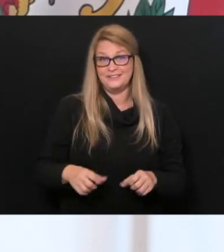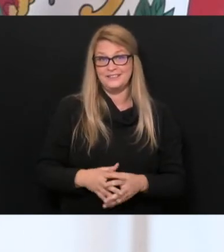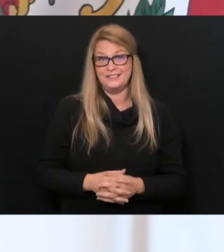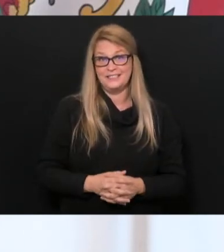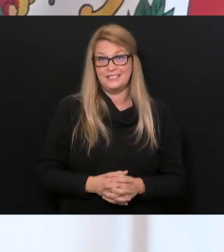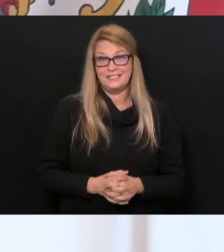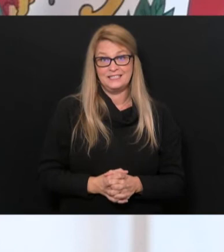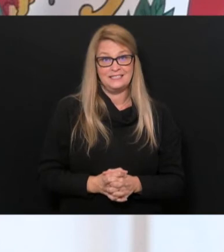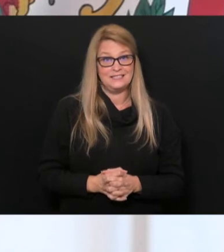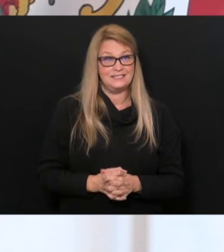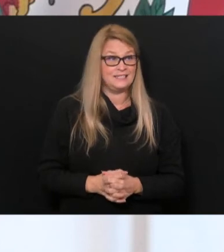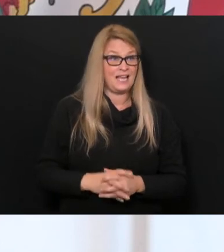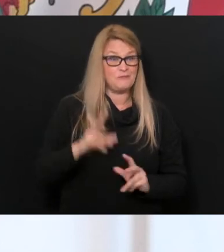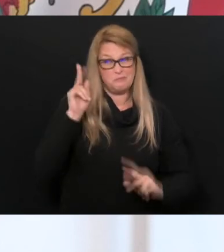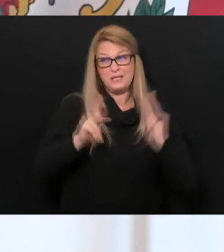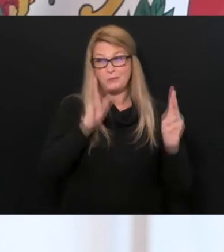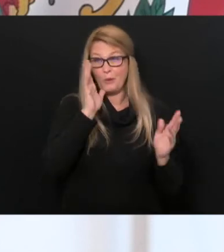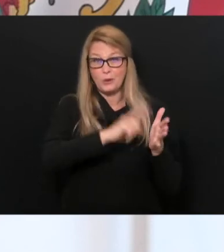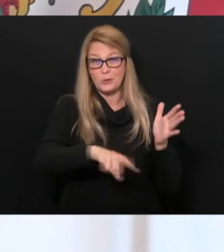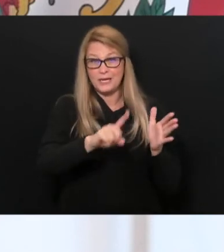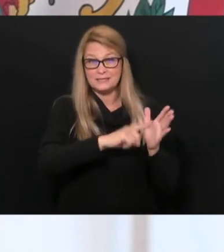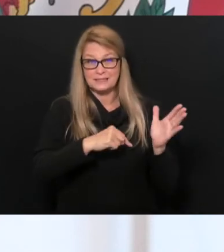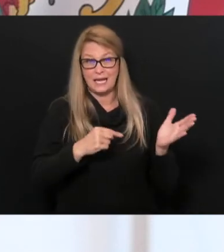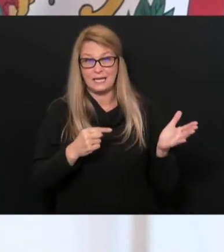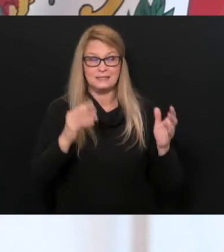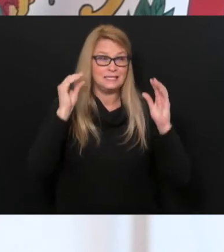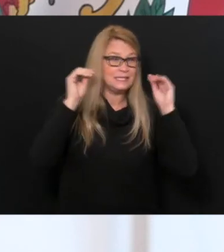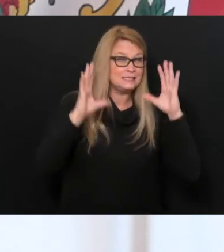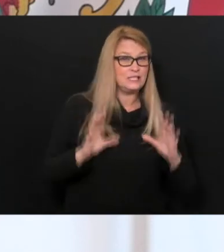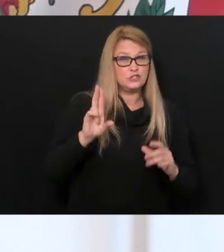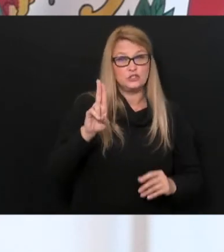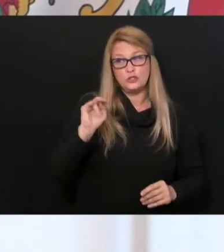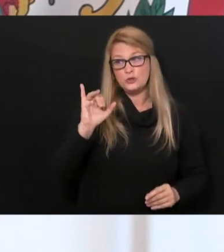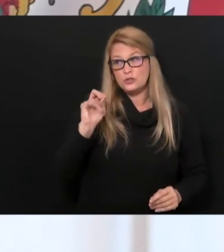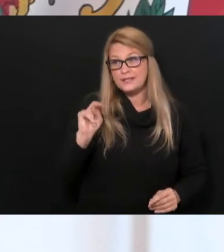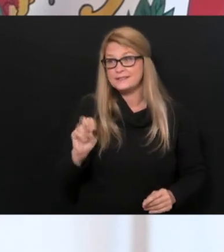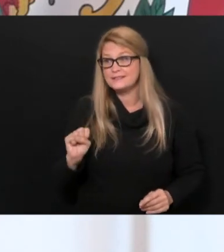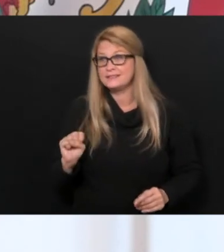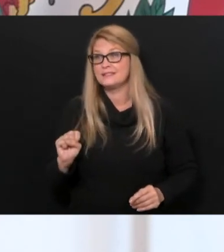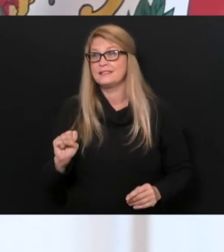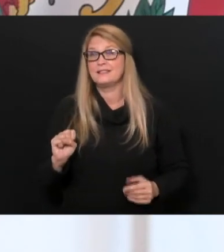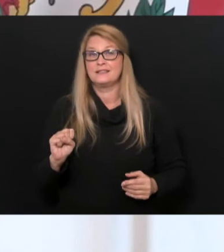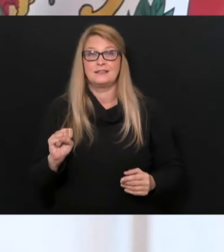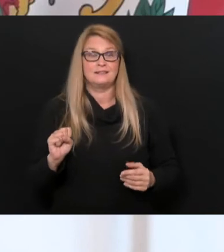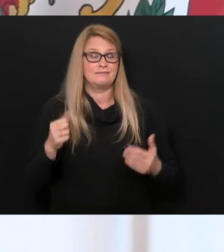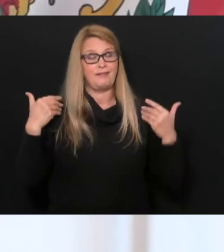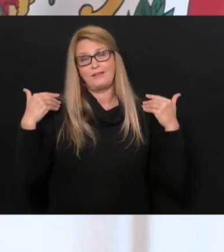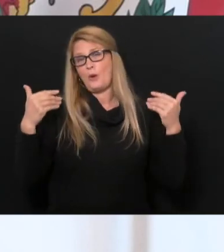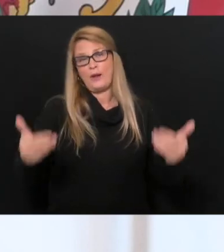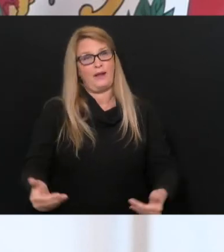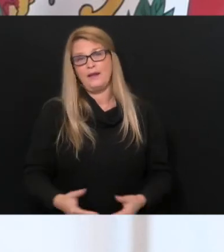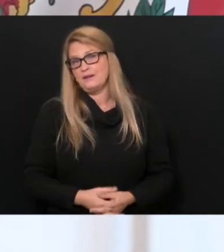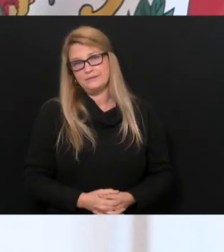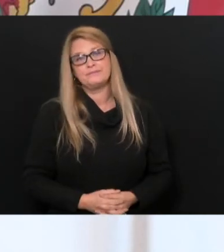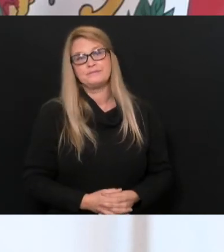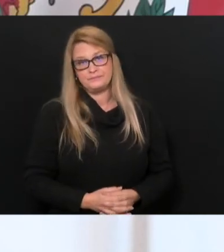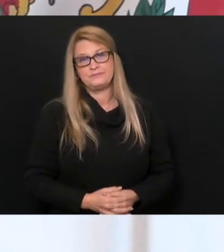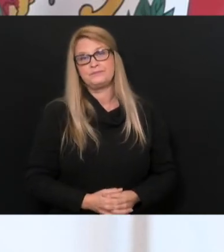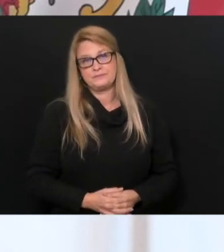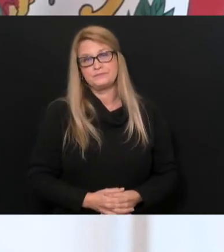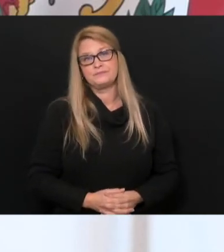if you have naysayers, teachers unions that are rah-rahing people and everything, then let them rah-rah